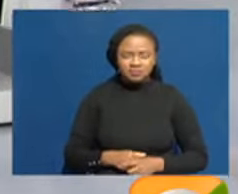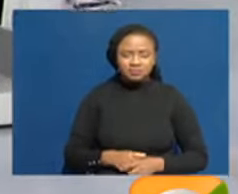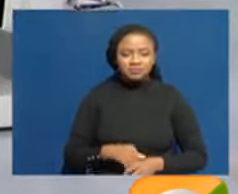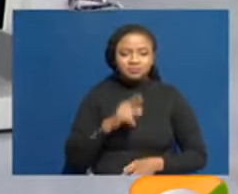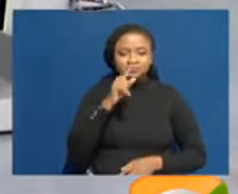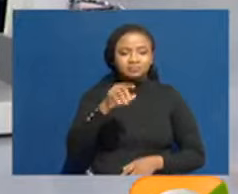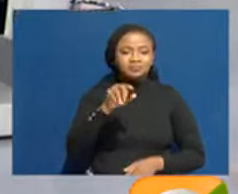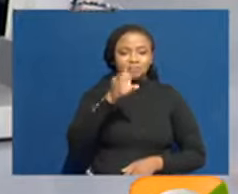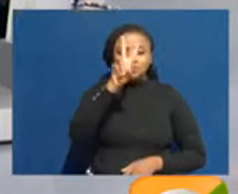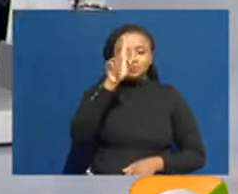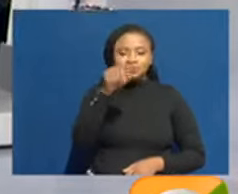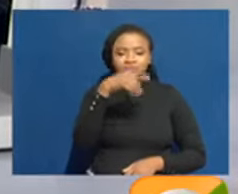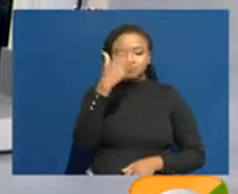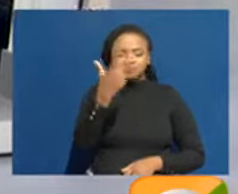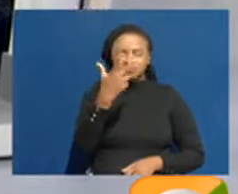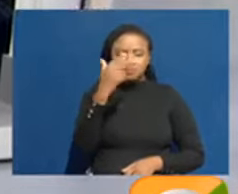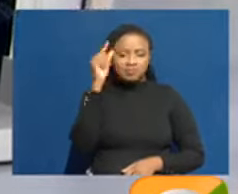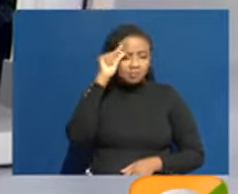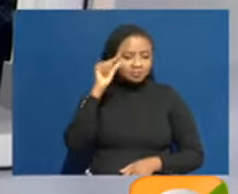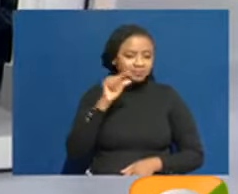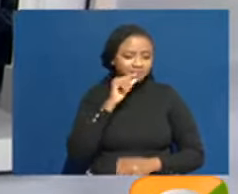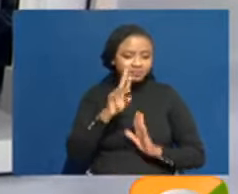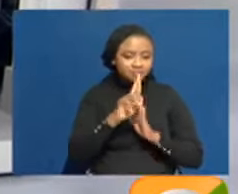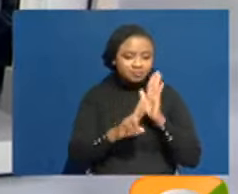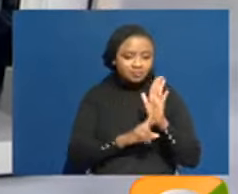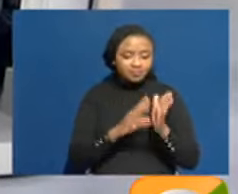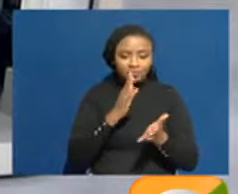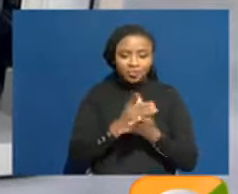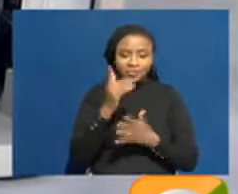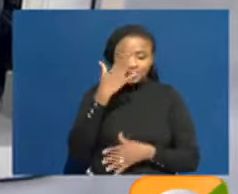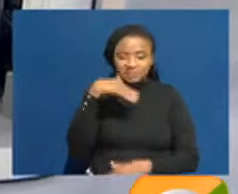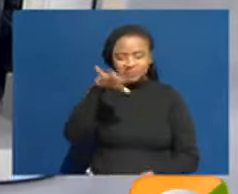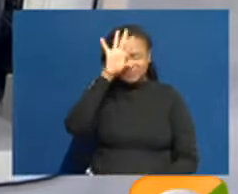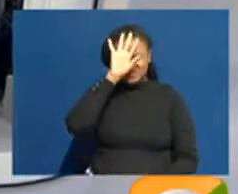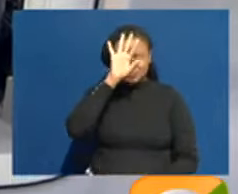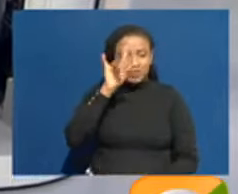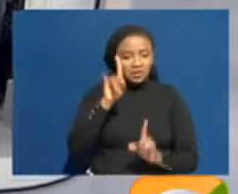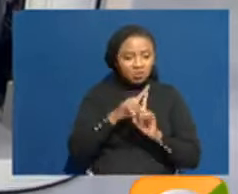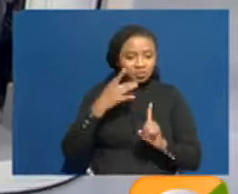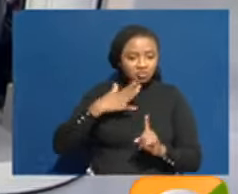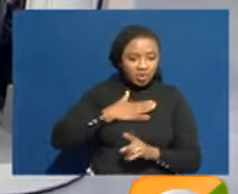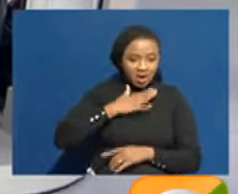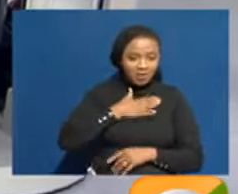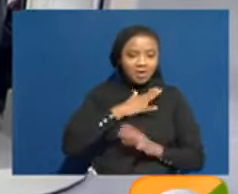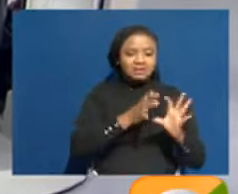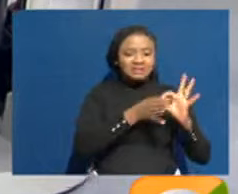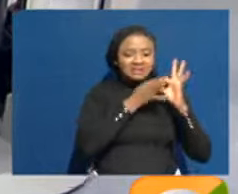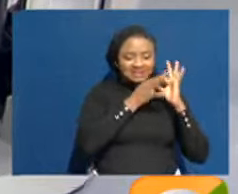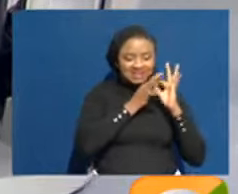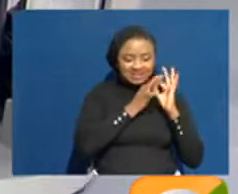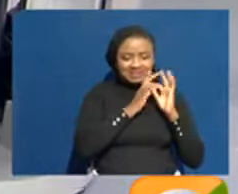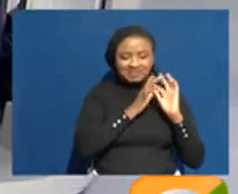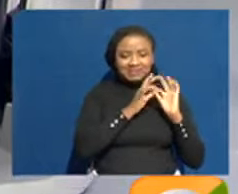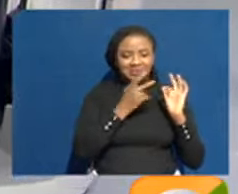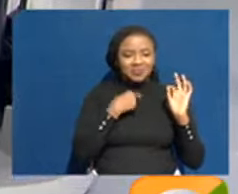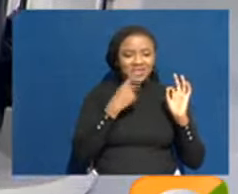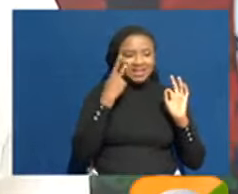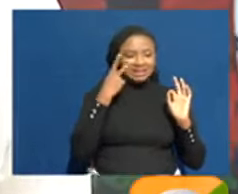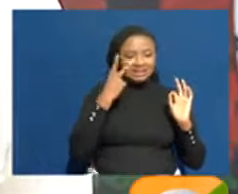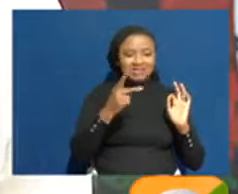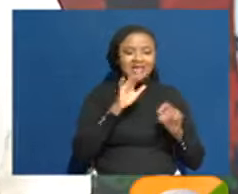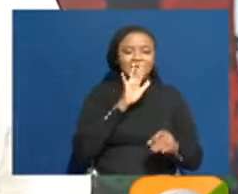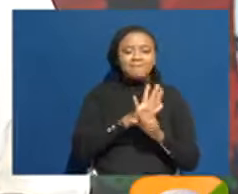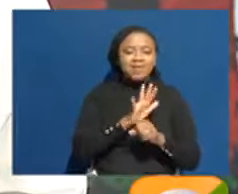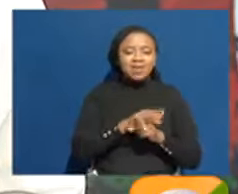Yes. Very disappointing. Very disappointing, and purely from our cultural setup. Essentially, the majority